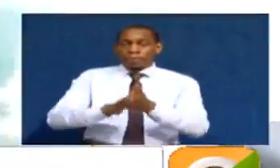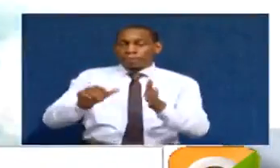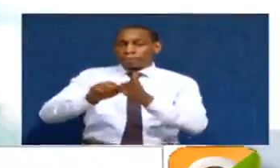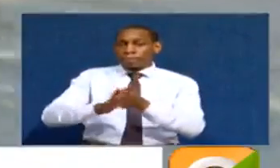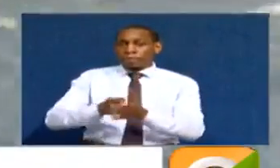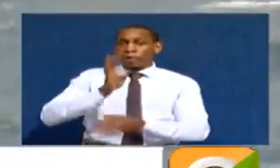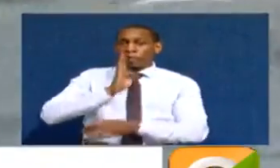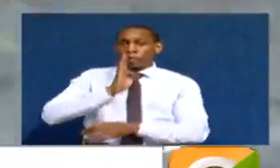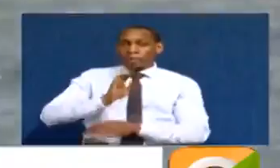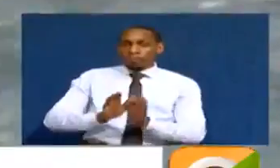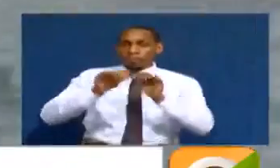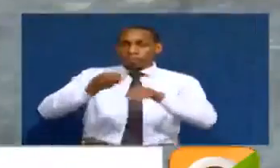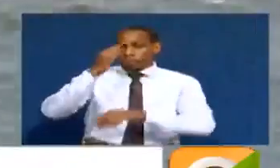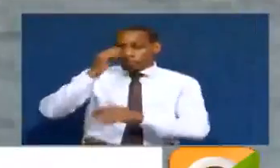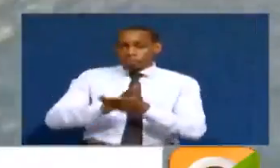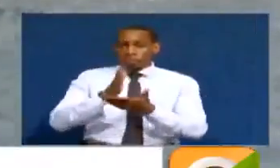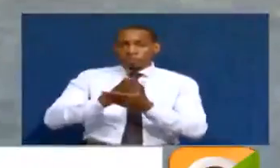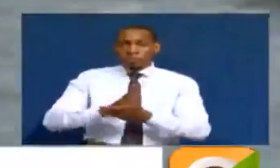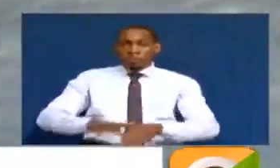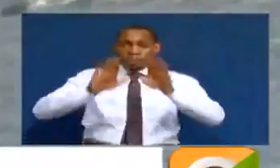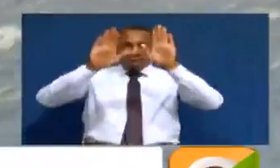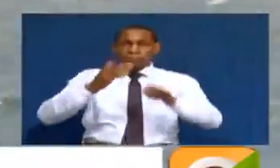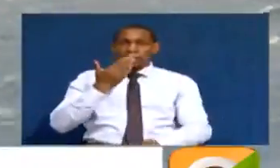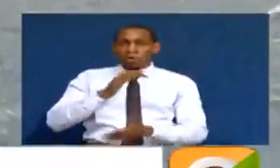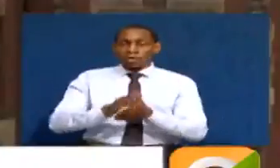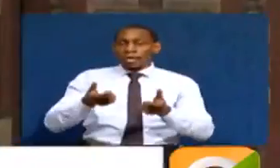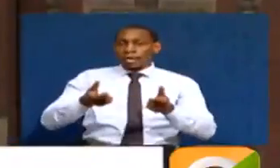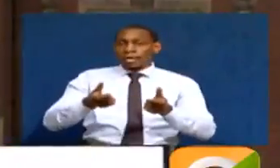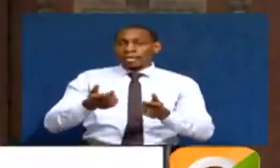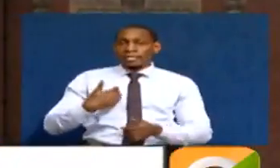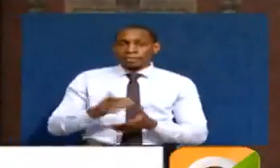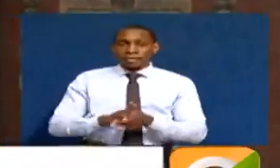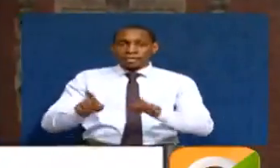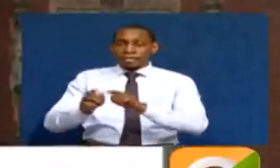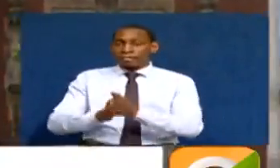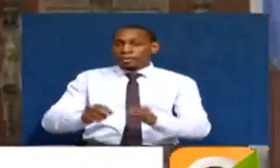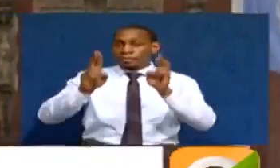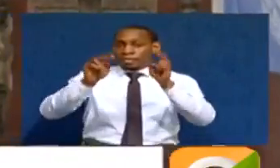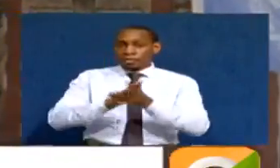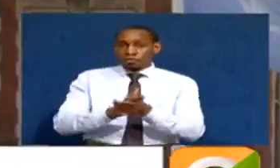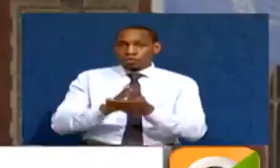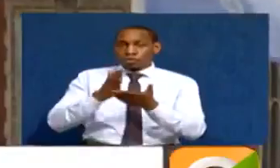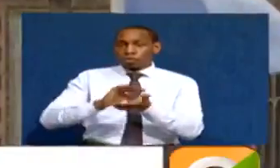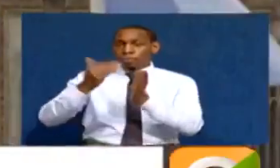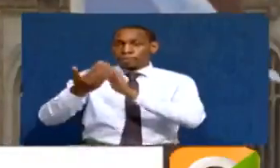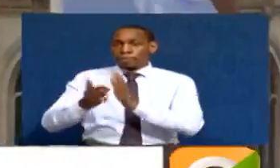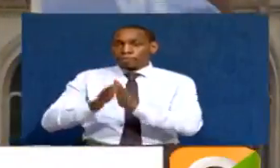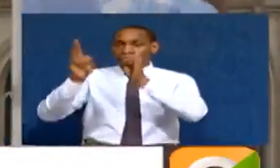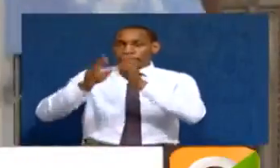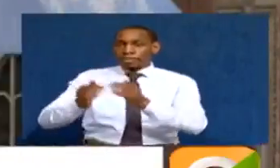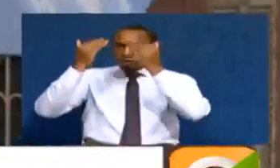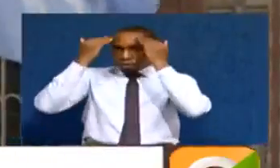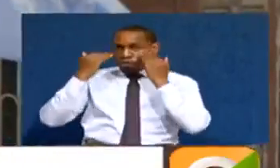the Indian Ocean, believed to hold valuable oil and gas reserves. That dispute is now at the International Court